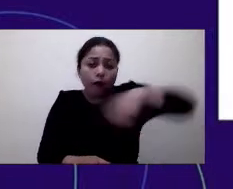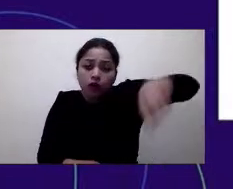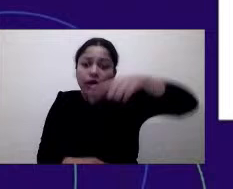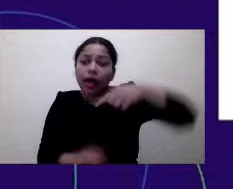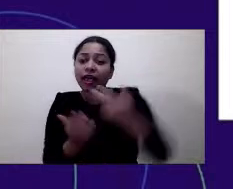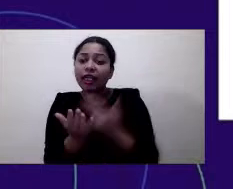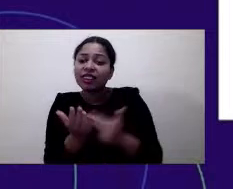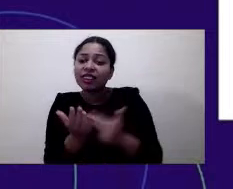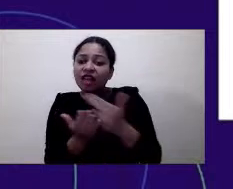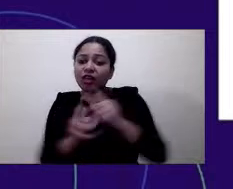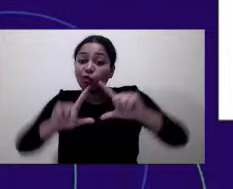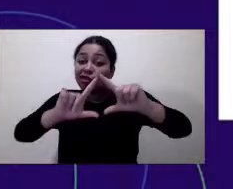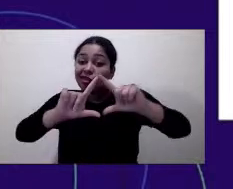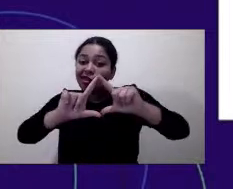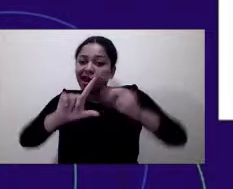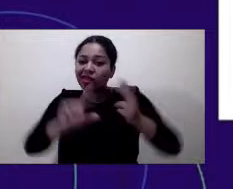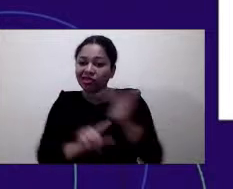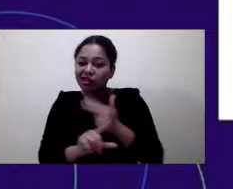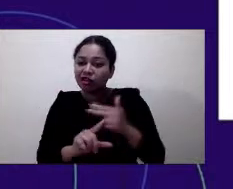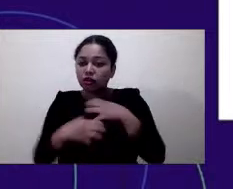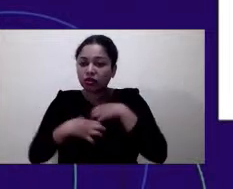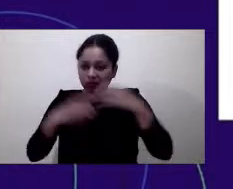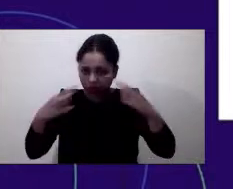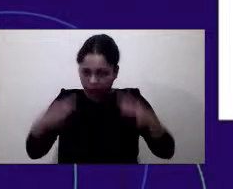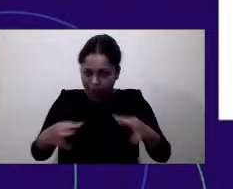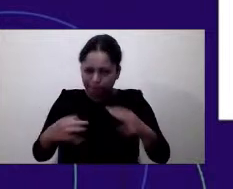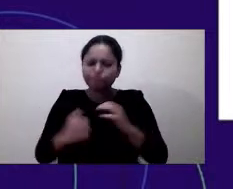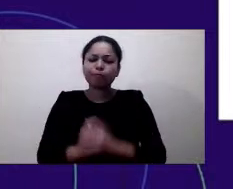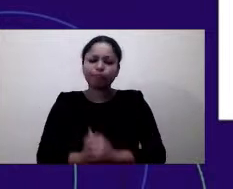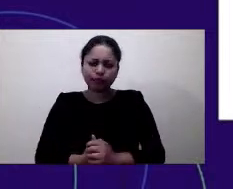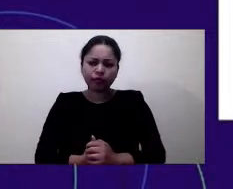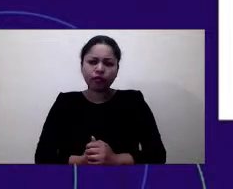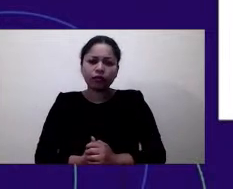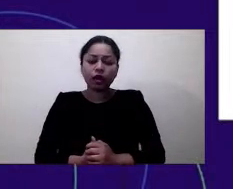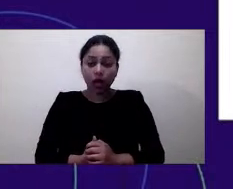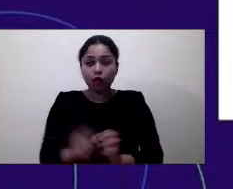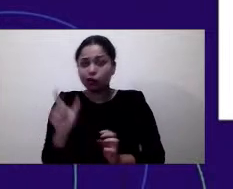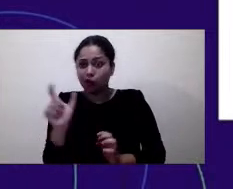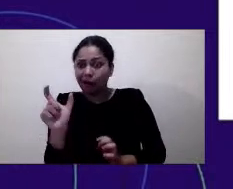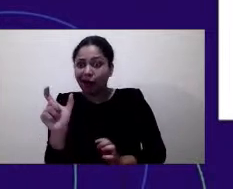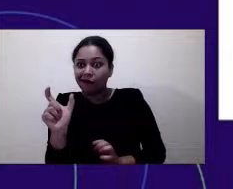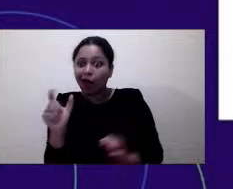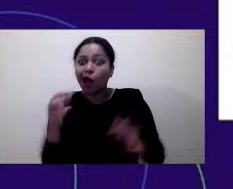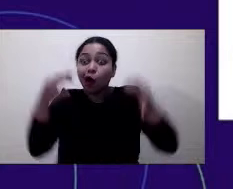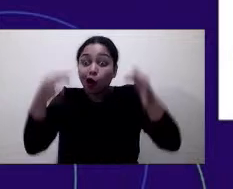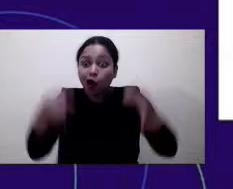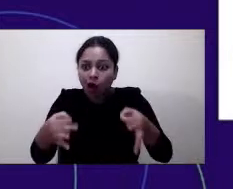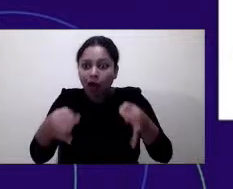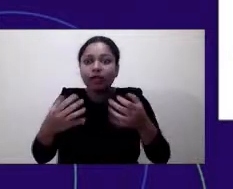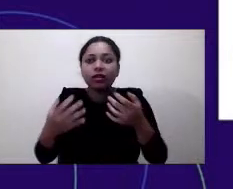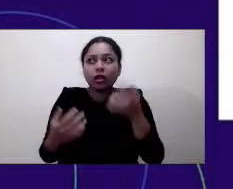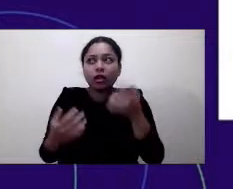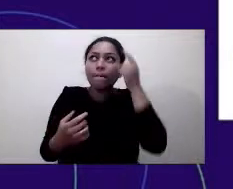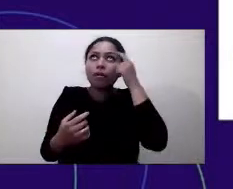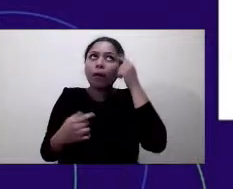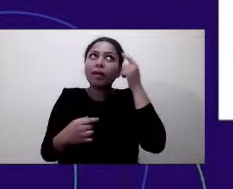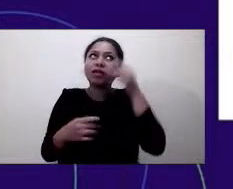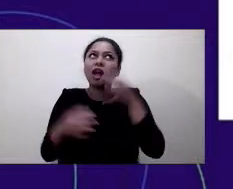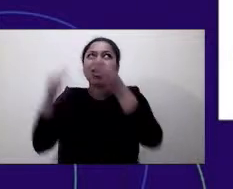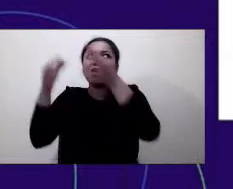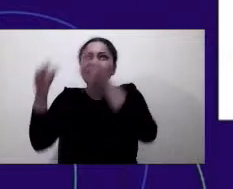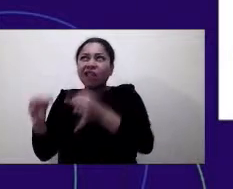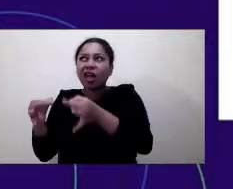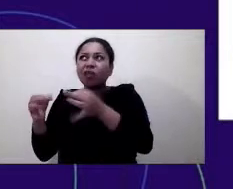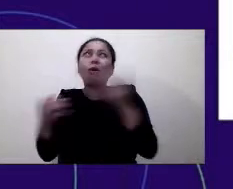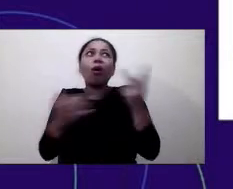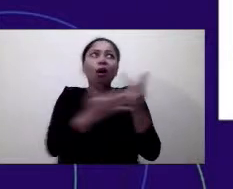word, the right way, of course, the students assumed there is a right answer, and most of the answers, most